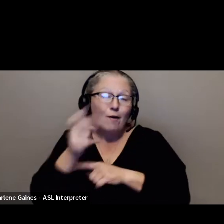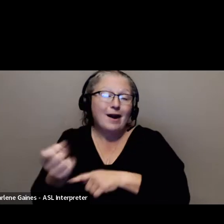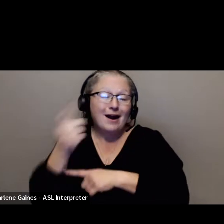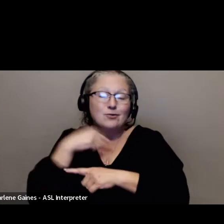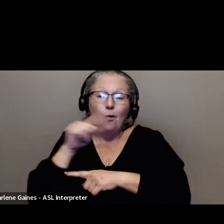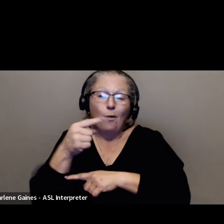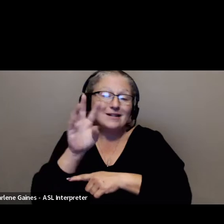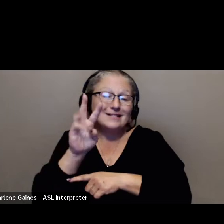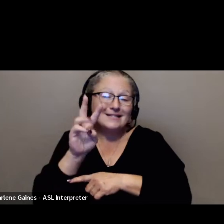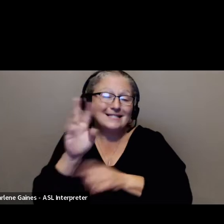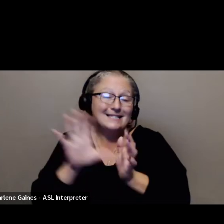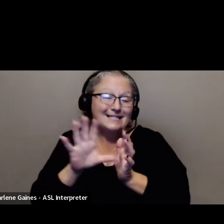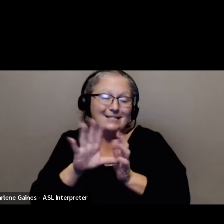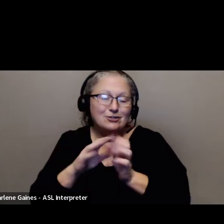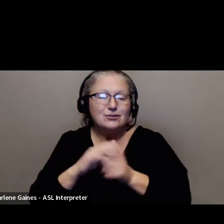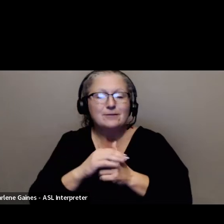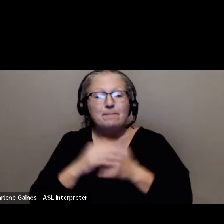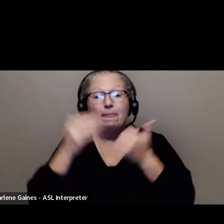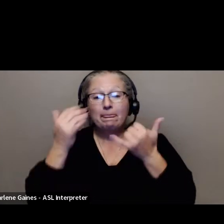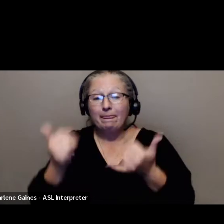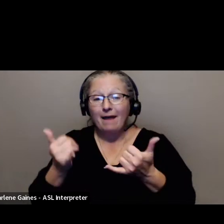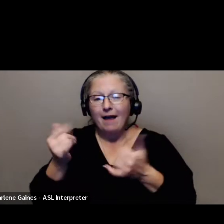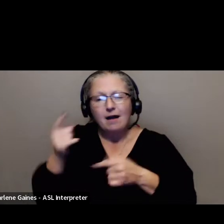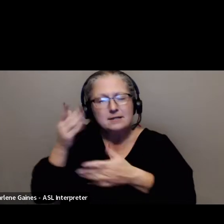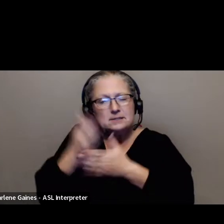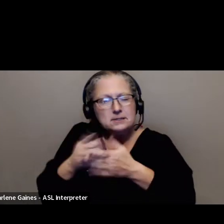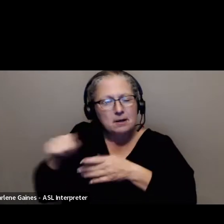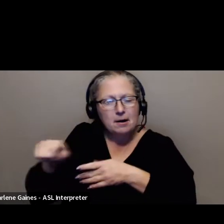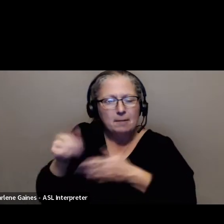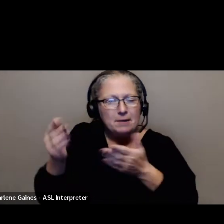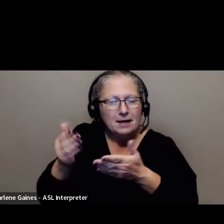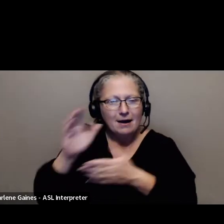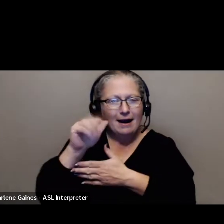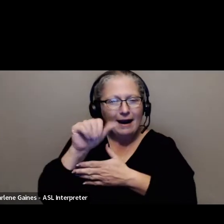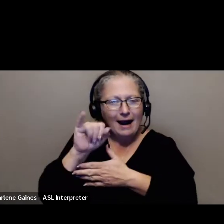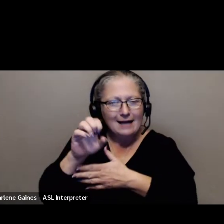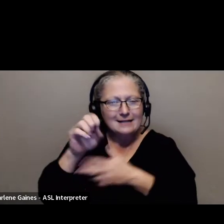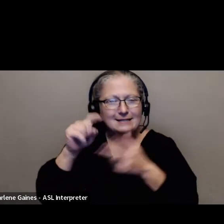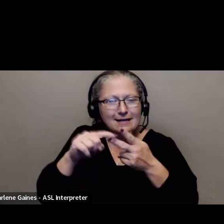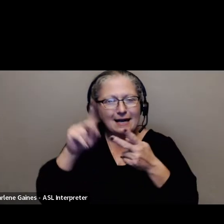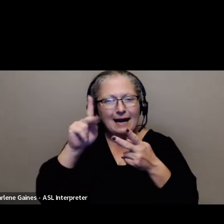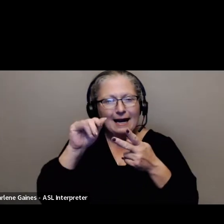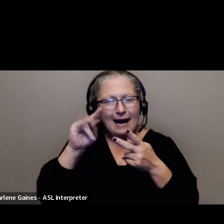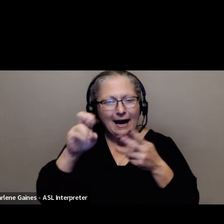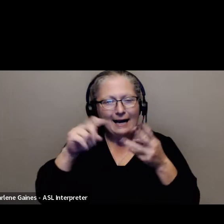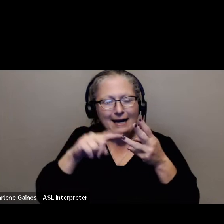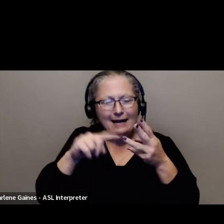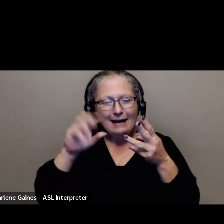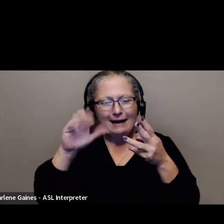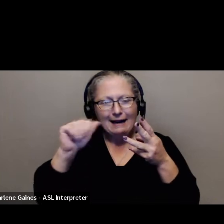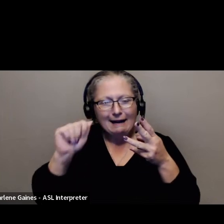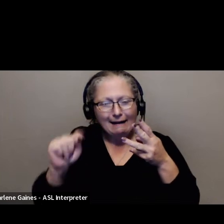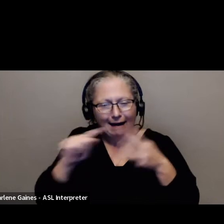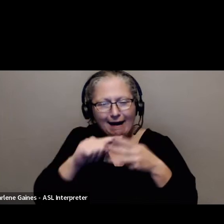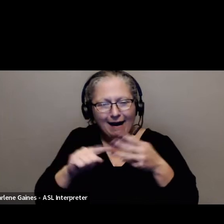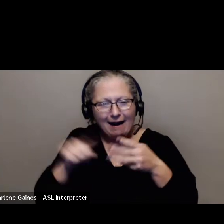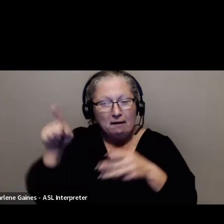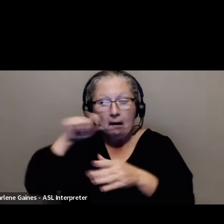have a couple here that are here, Cassie, Katie, and Kat over there kind of